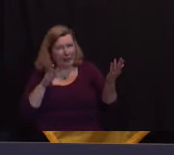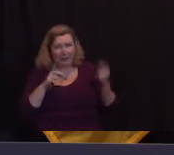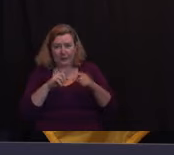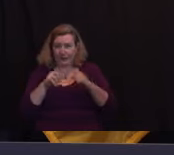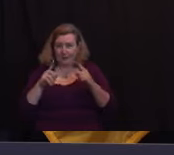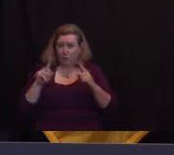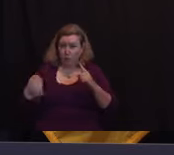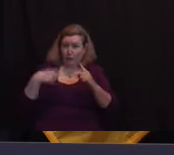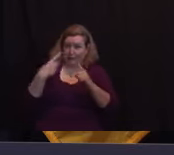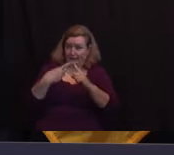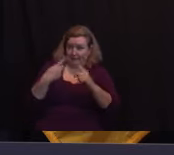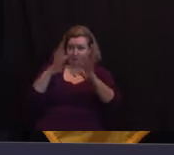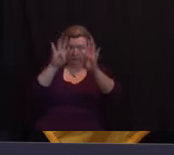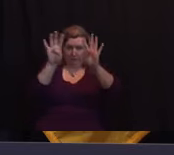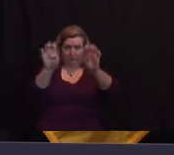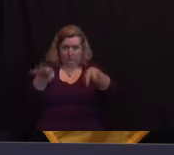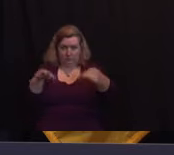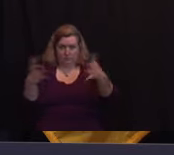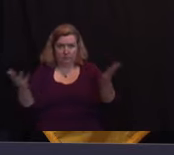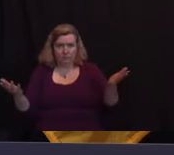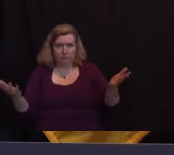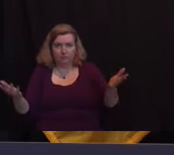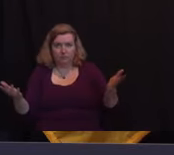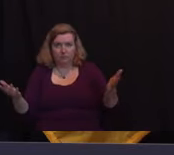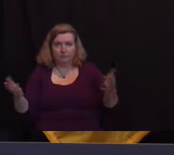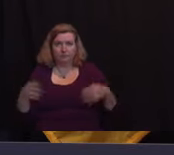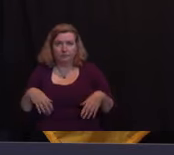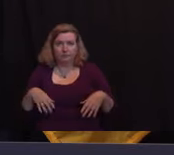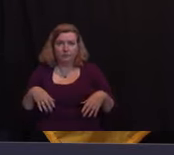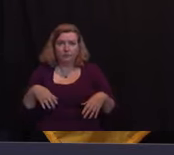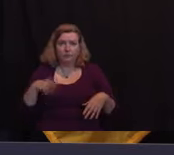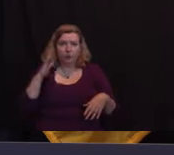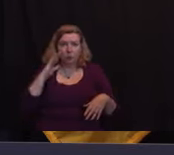that. Will there be, please God, no, a third wave?